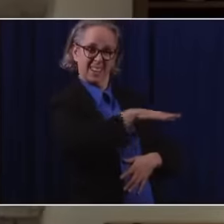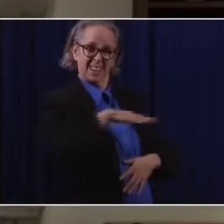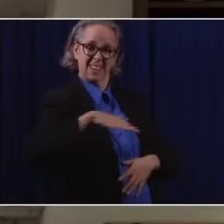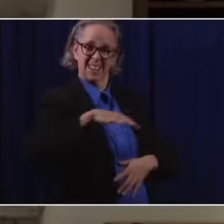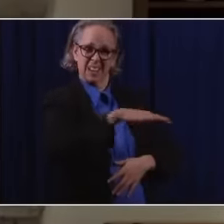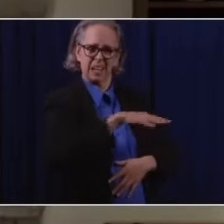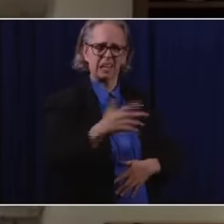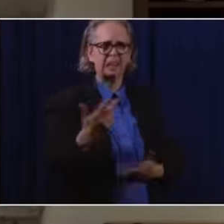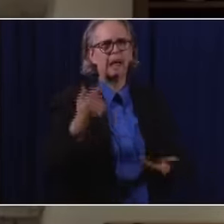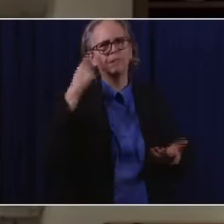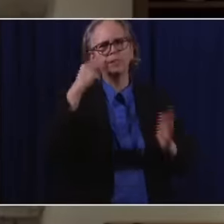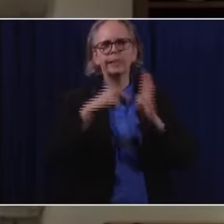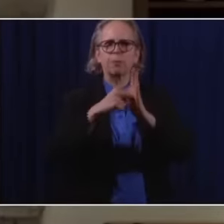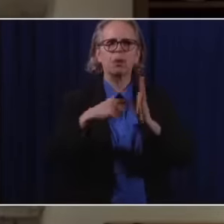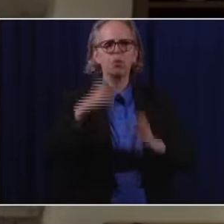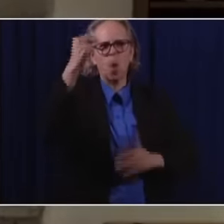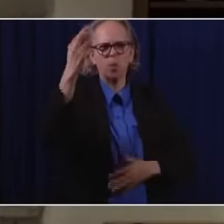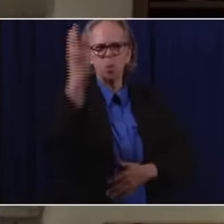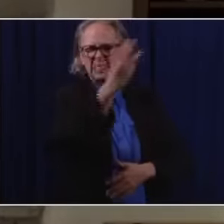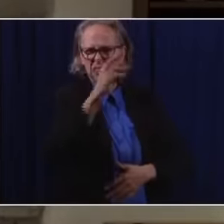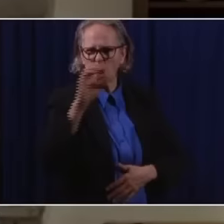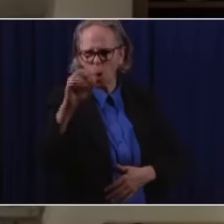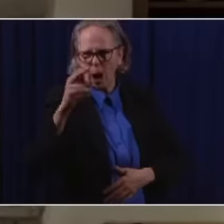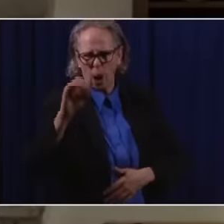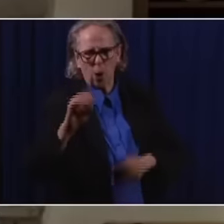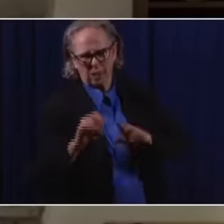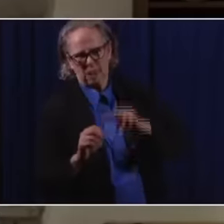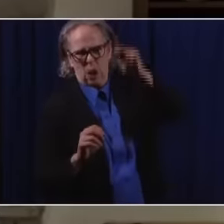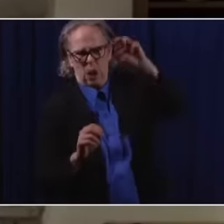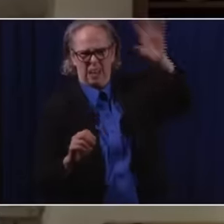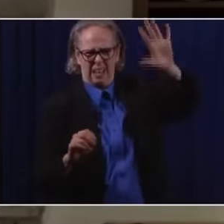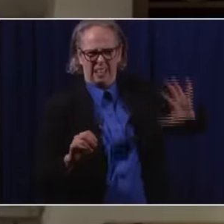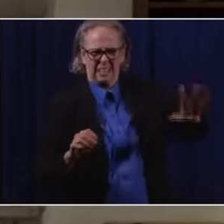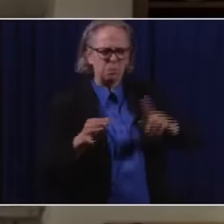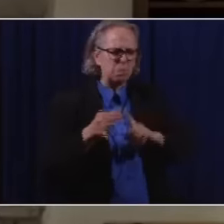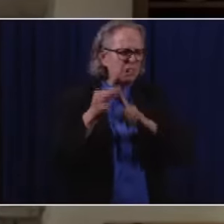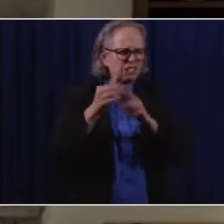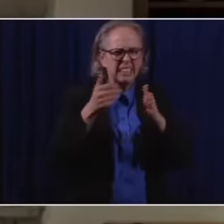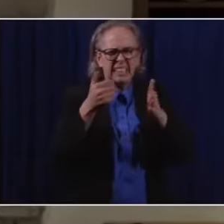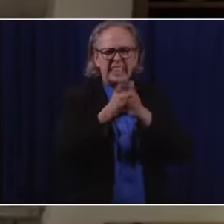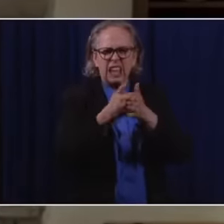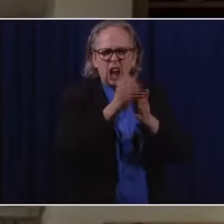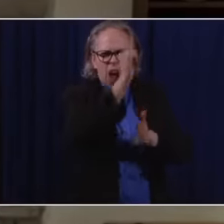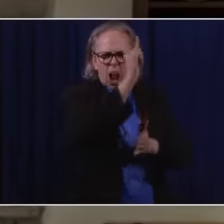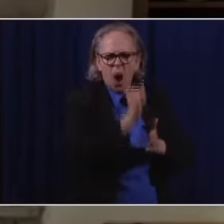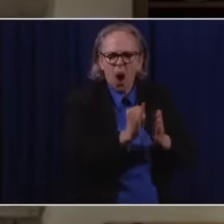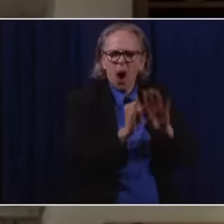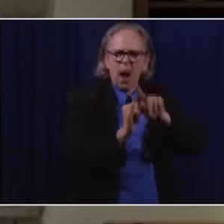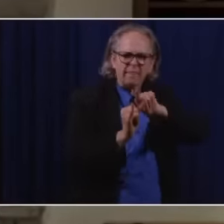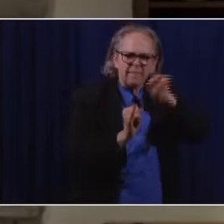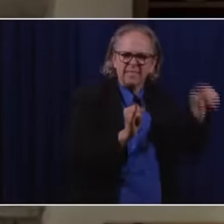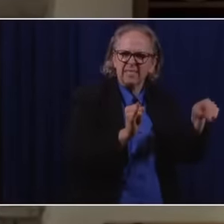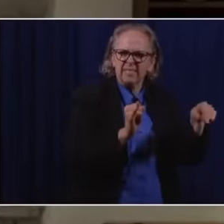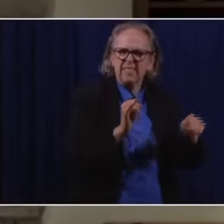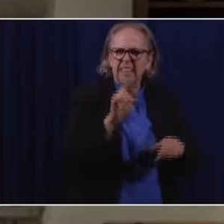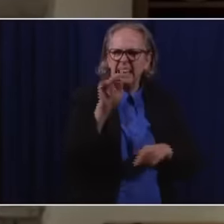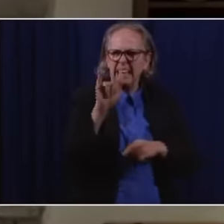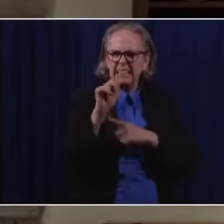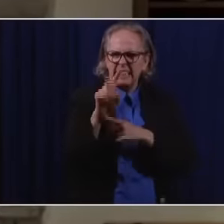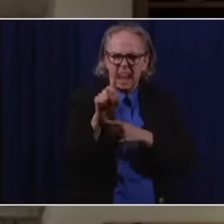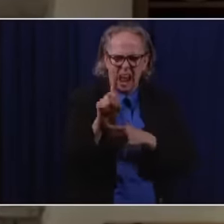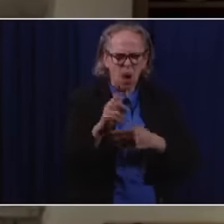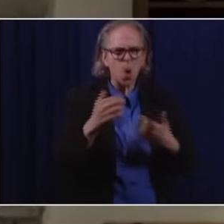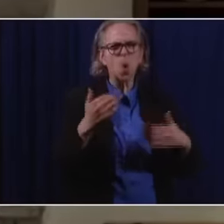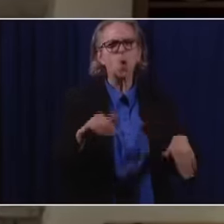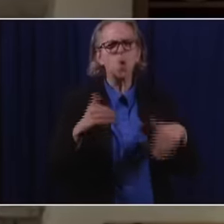Northwest Ohio, particularly along the Indiana border, a couple counties even over, at least 2 deep, sometimes 3 deep.